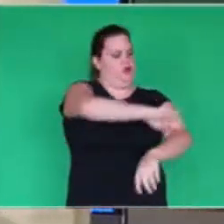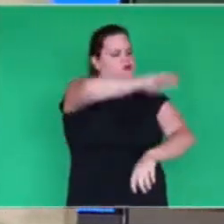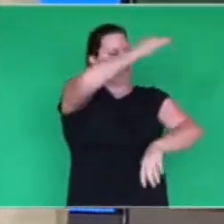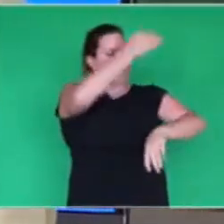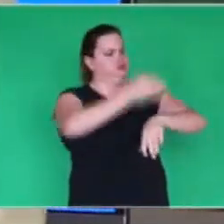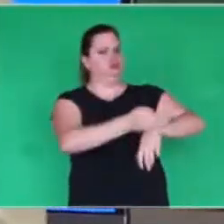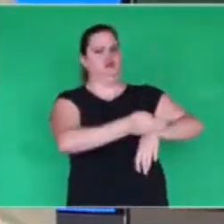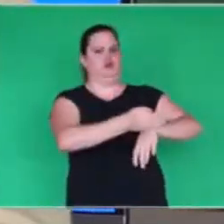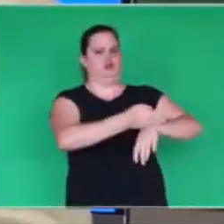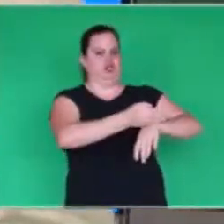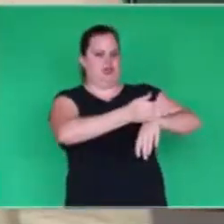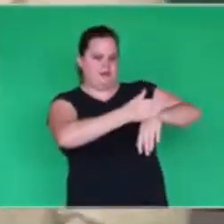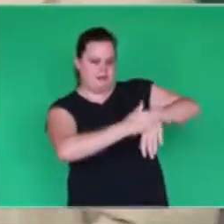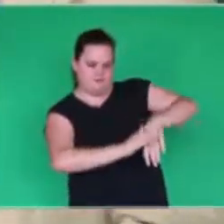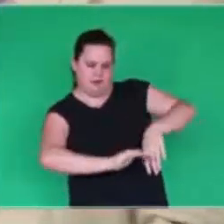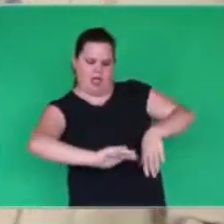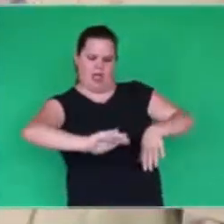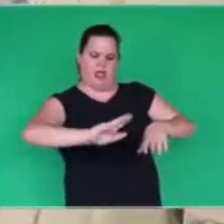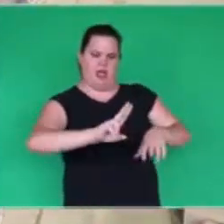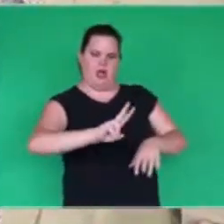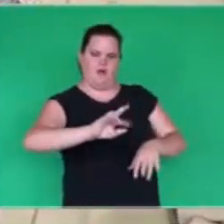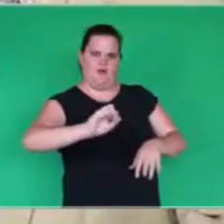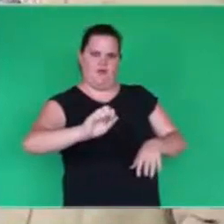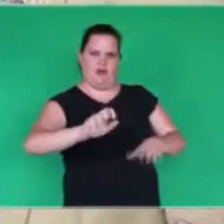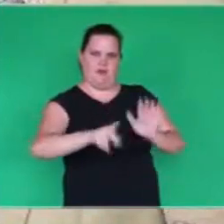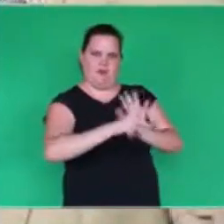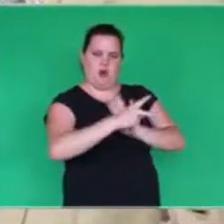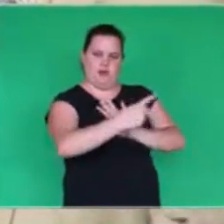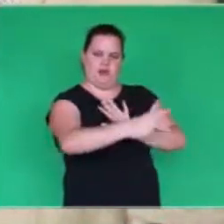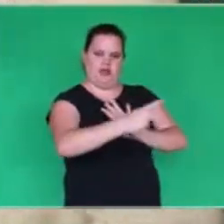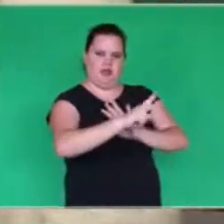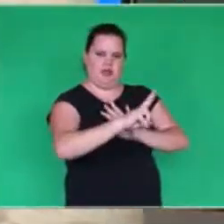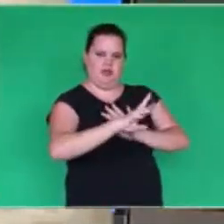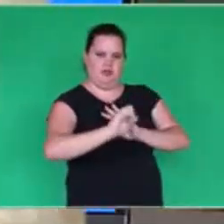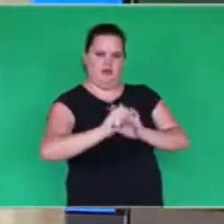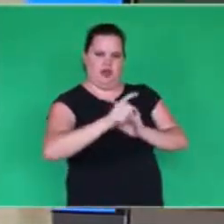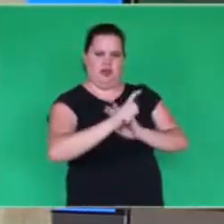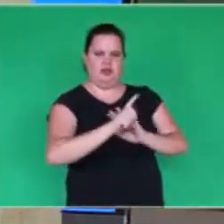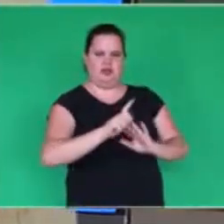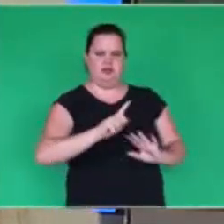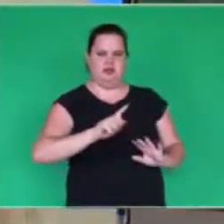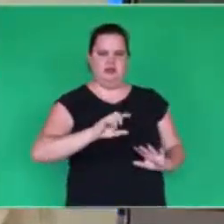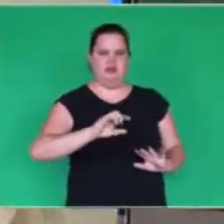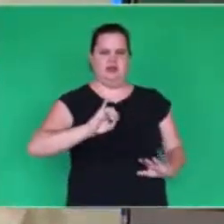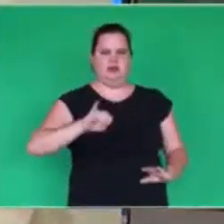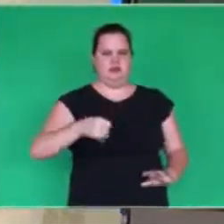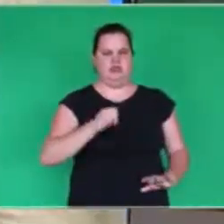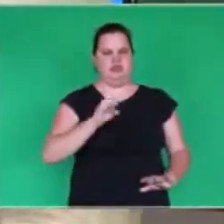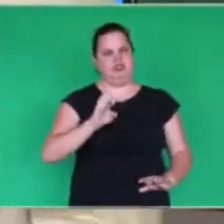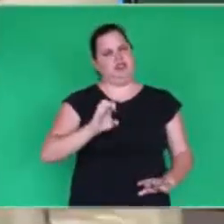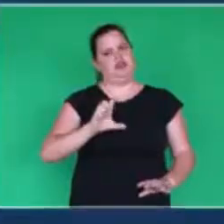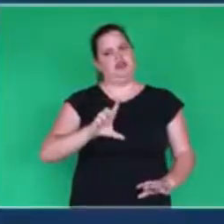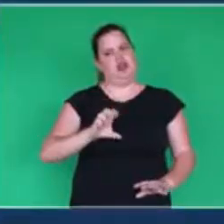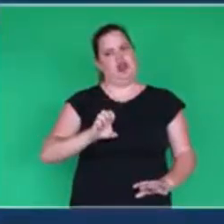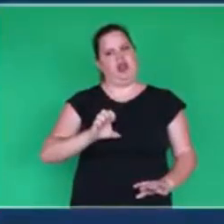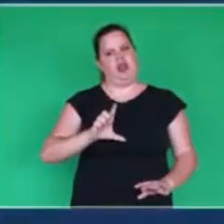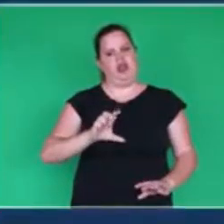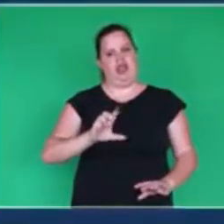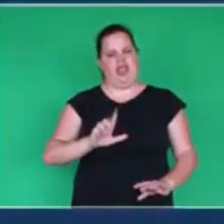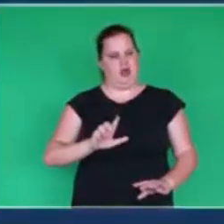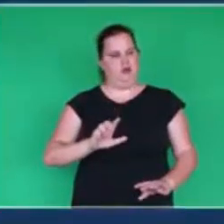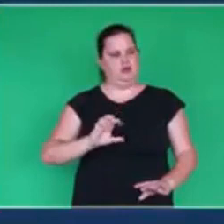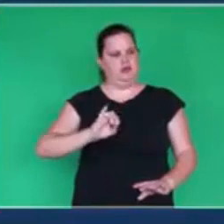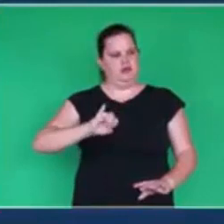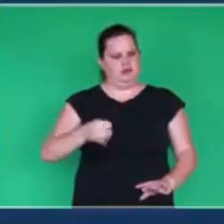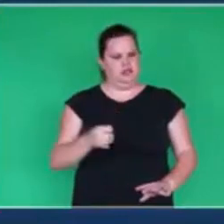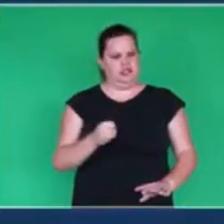Jerusalem, because they will want the throne which lies in Jerusalem. Now, why